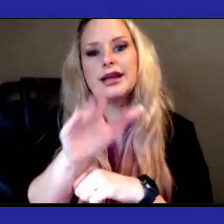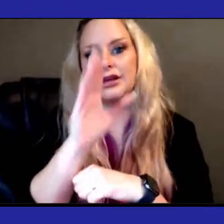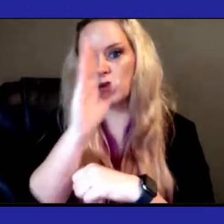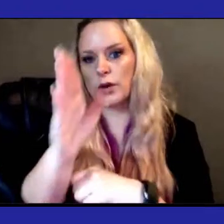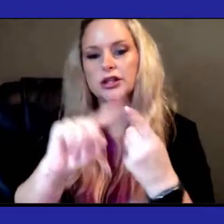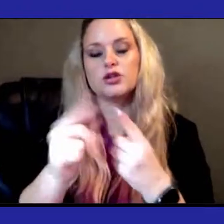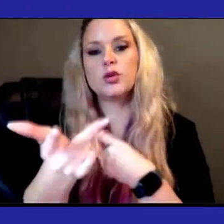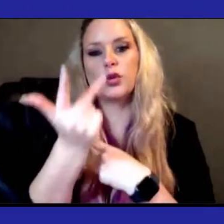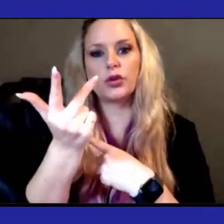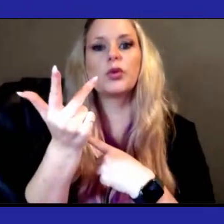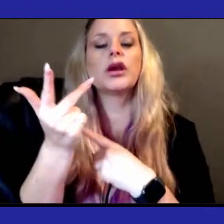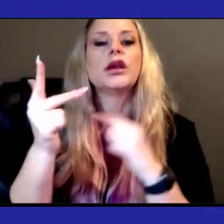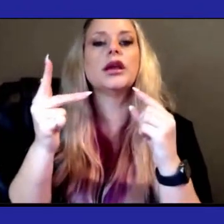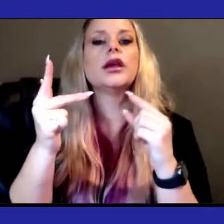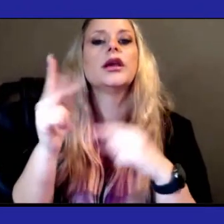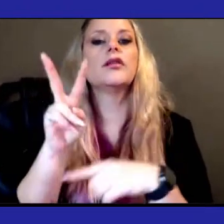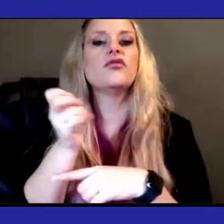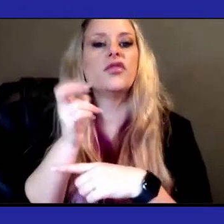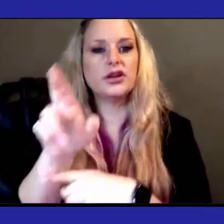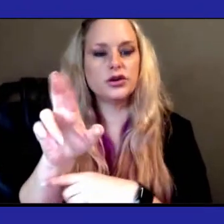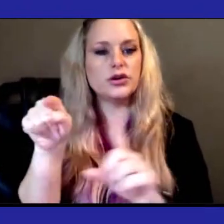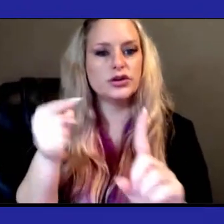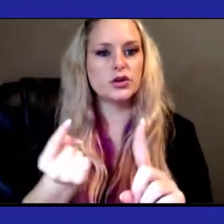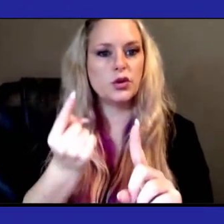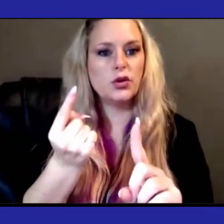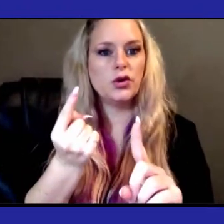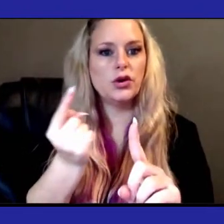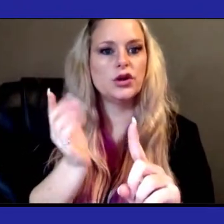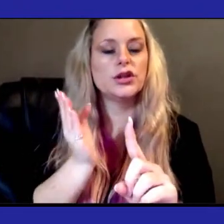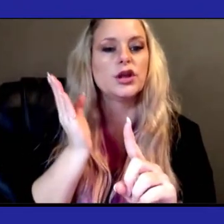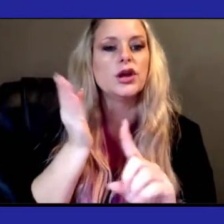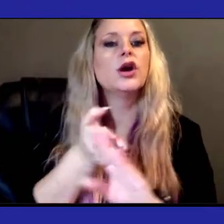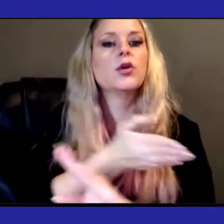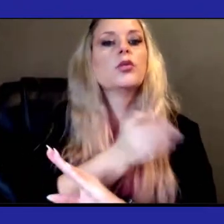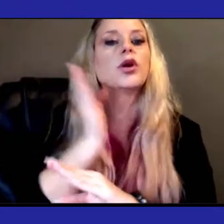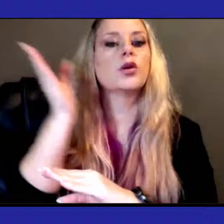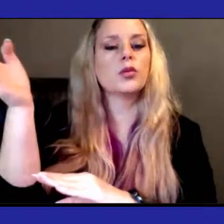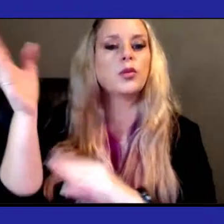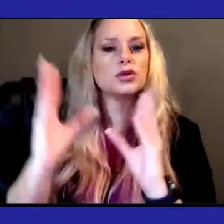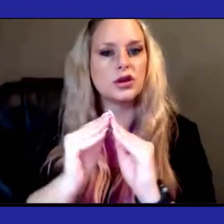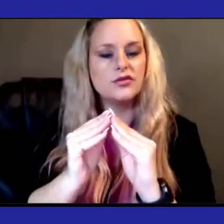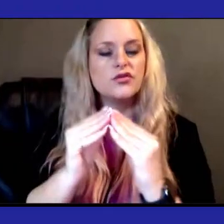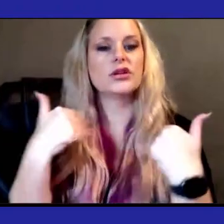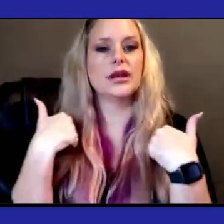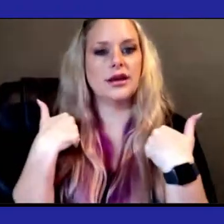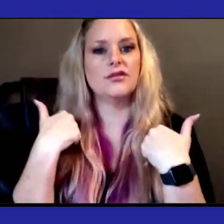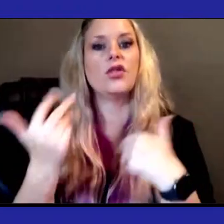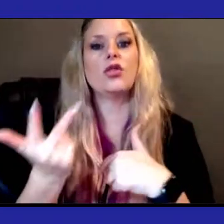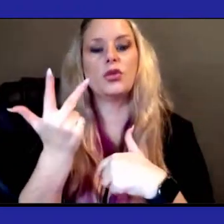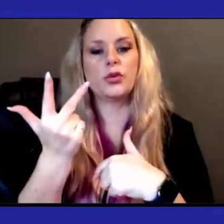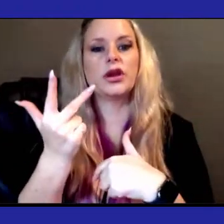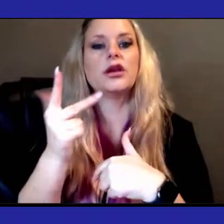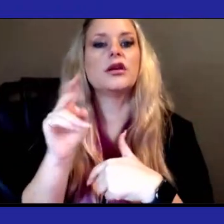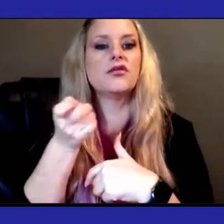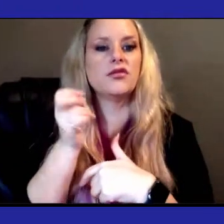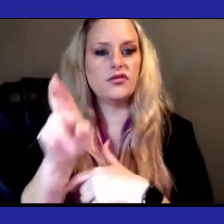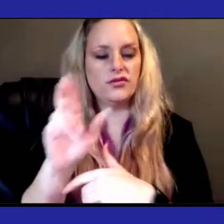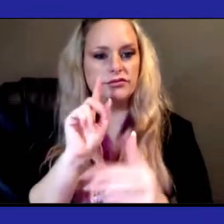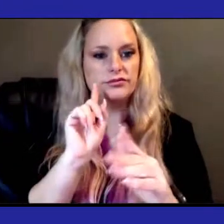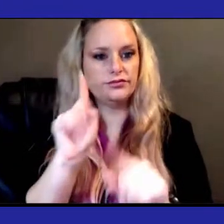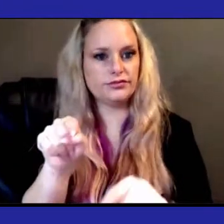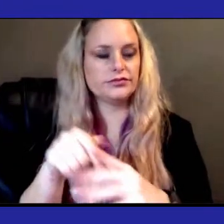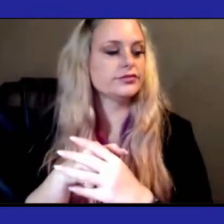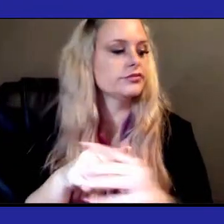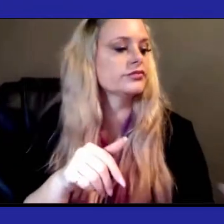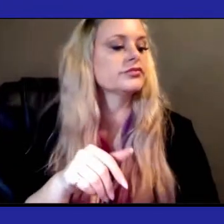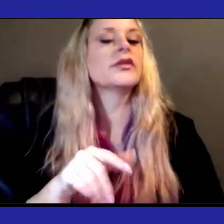vendors attended. 1 proposal was received, and FireMax was the highest rated proposer for the RFP. Next slide.